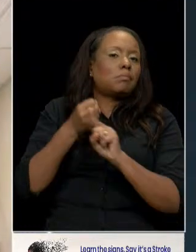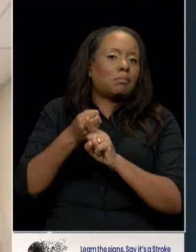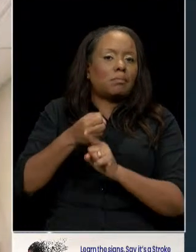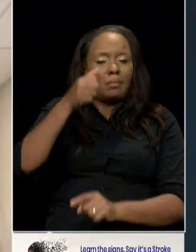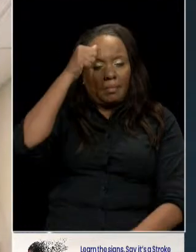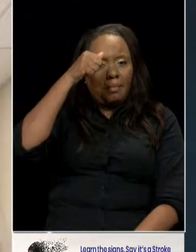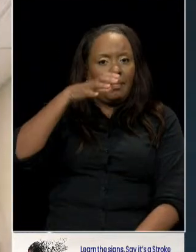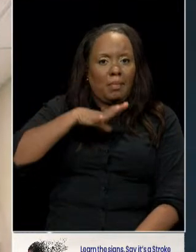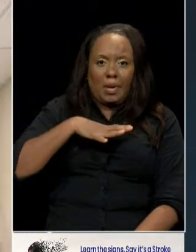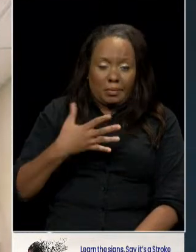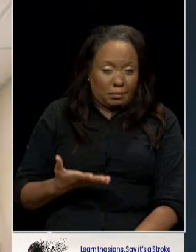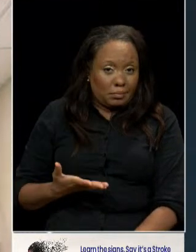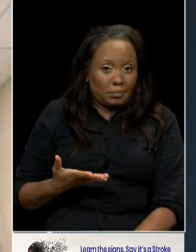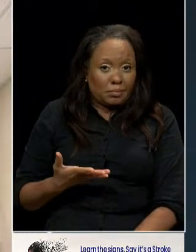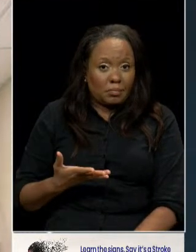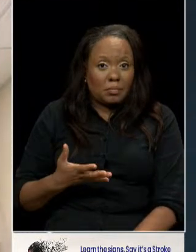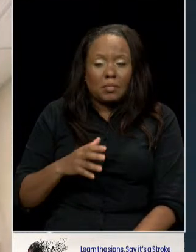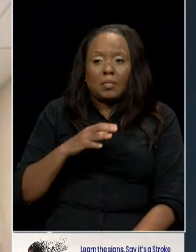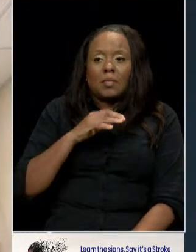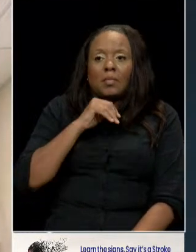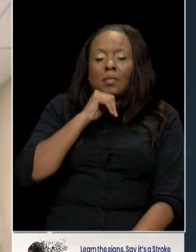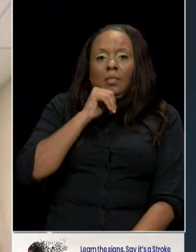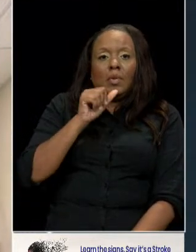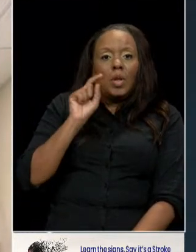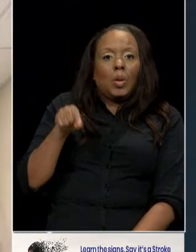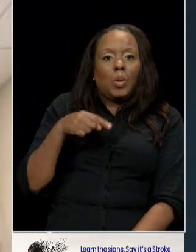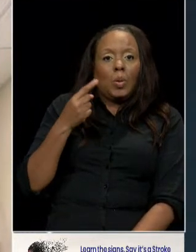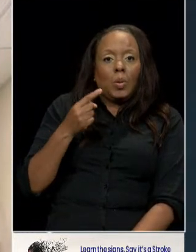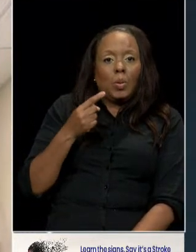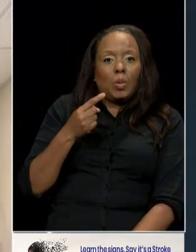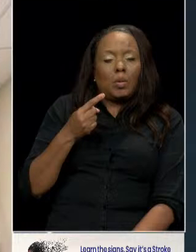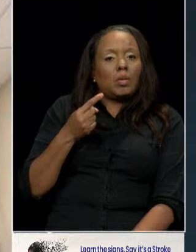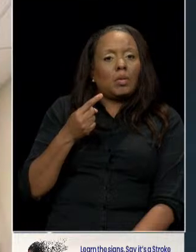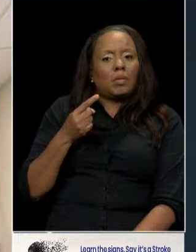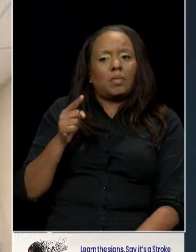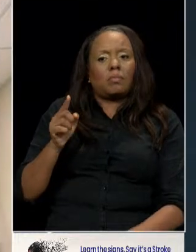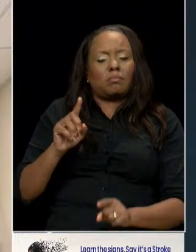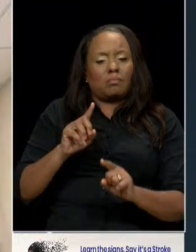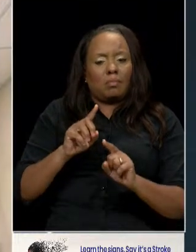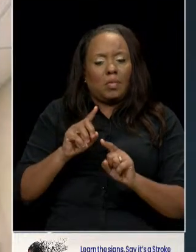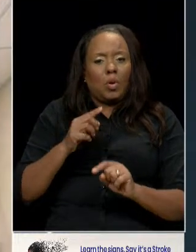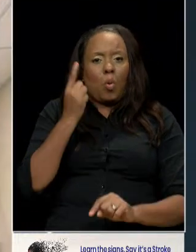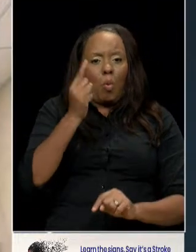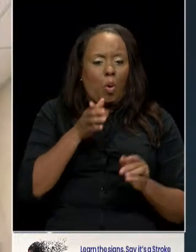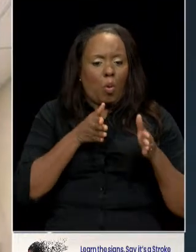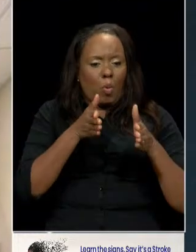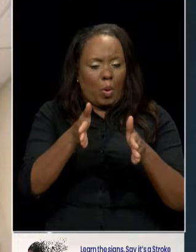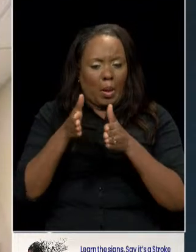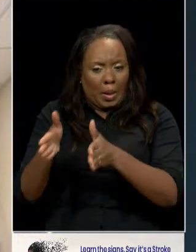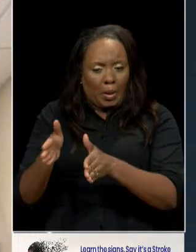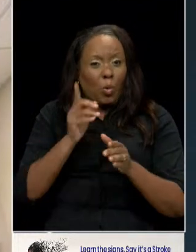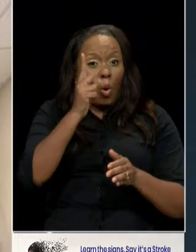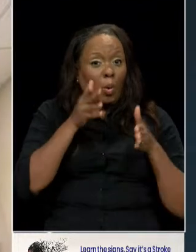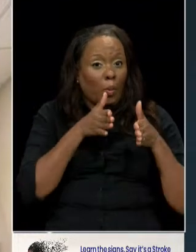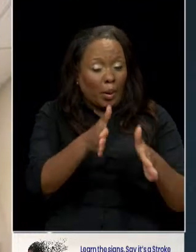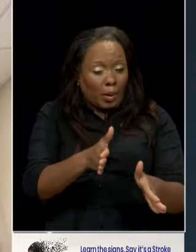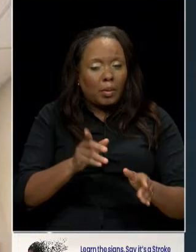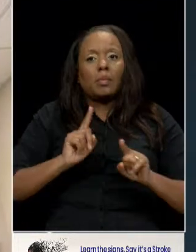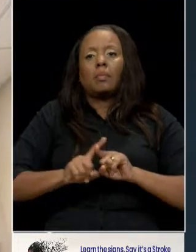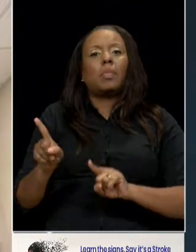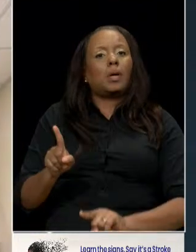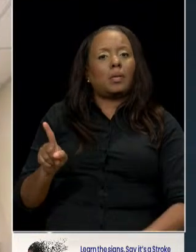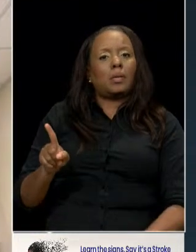erectile function in men, not only from the vascular, not only from the neurological, but again, the patient there highlighted one of the other problems